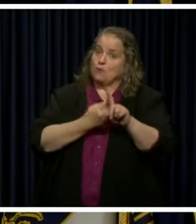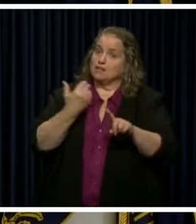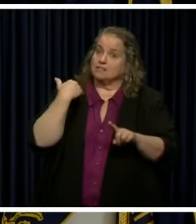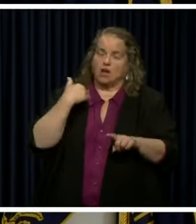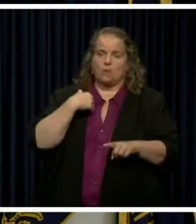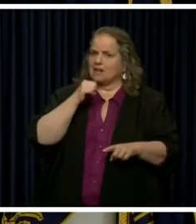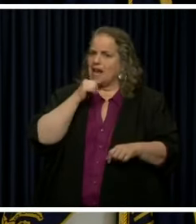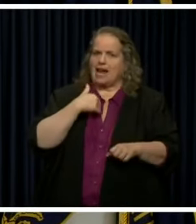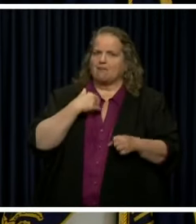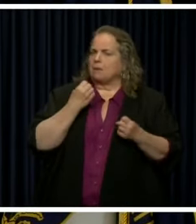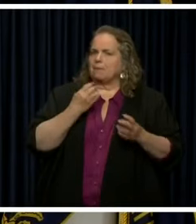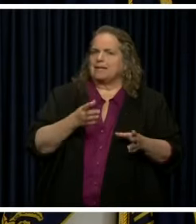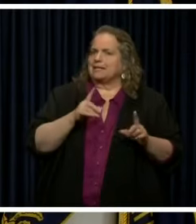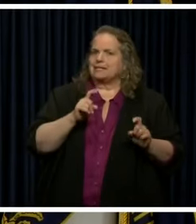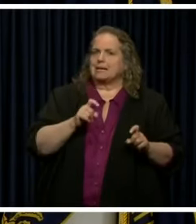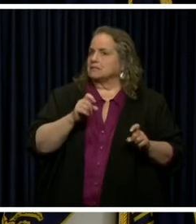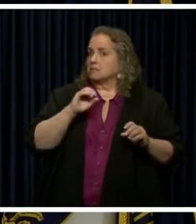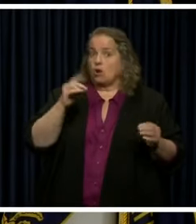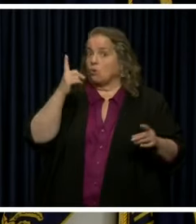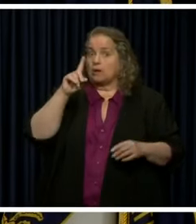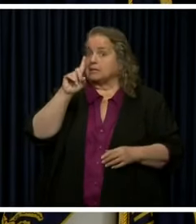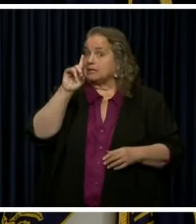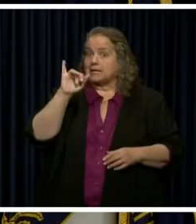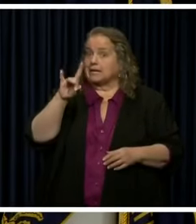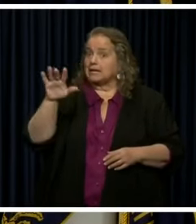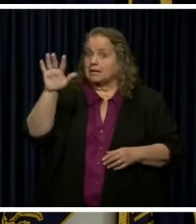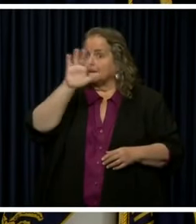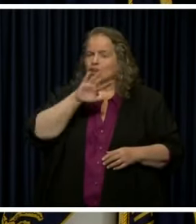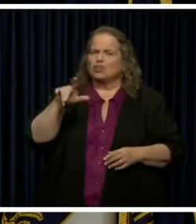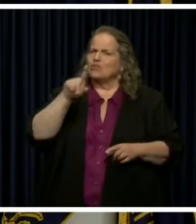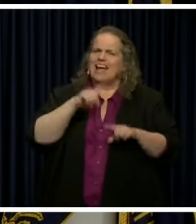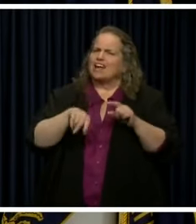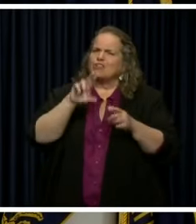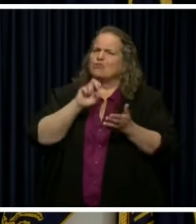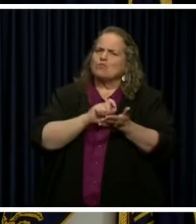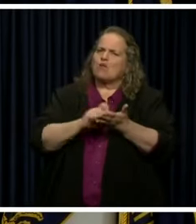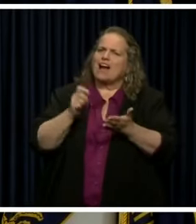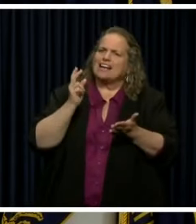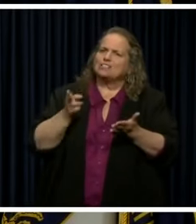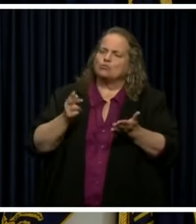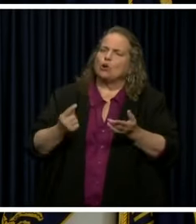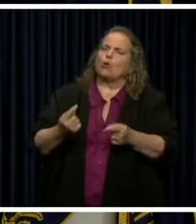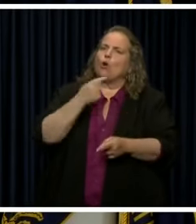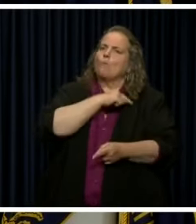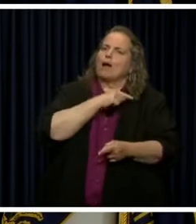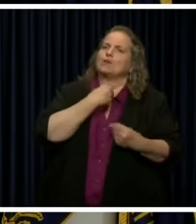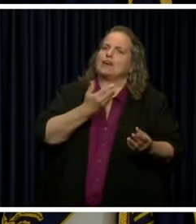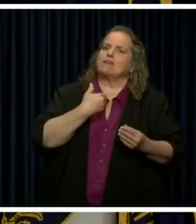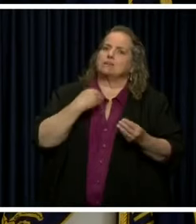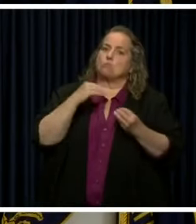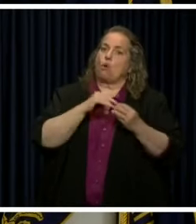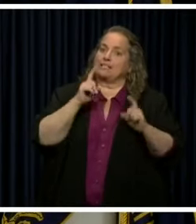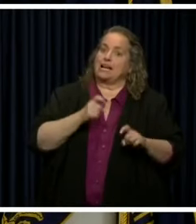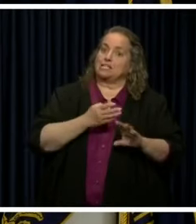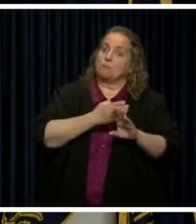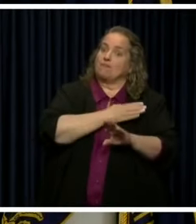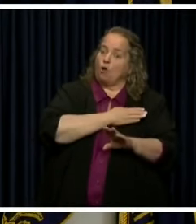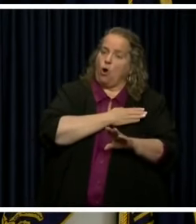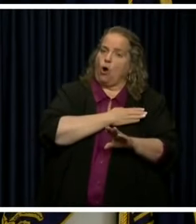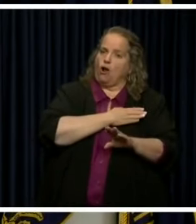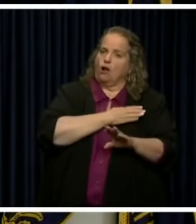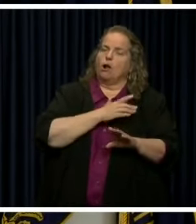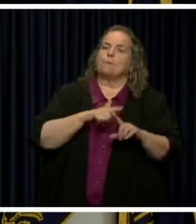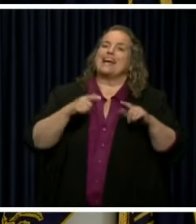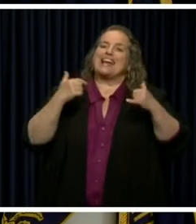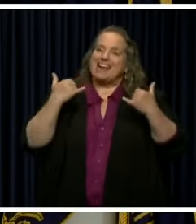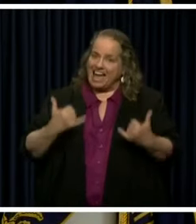tests, and no one across America did. So we can't rewrite history going backwards to give us more tests earlier. What we can do is make the best